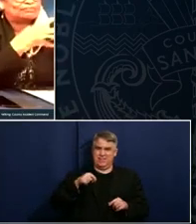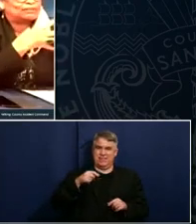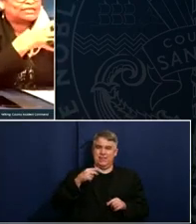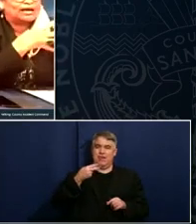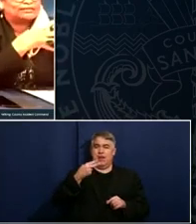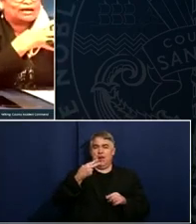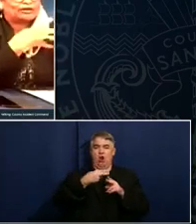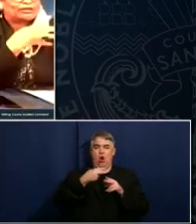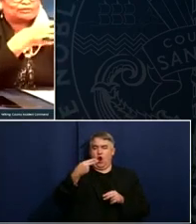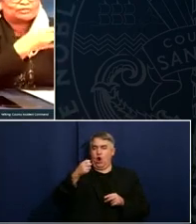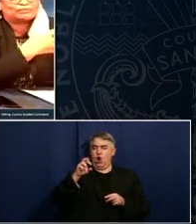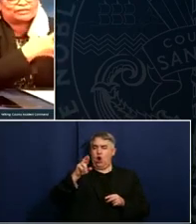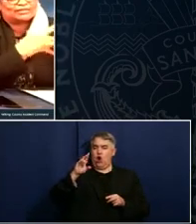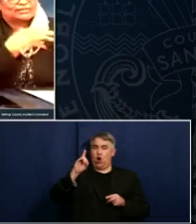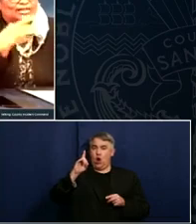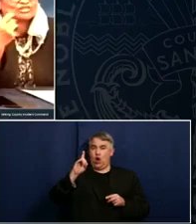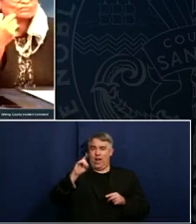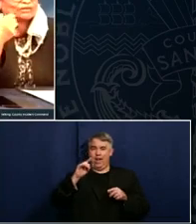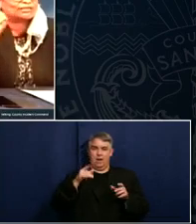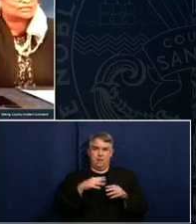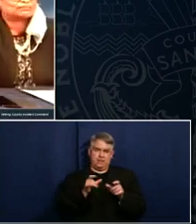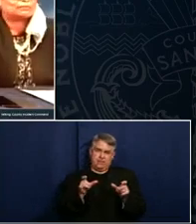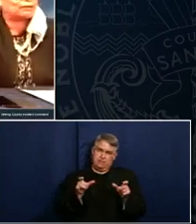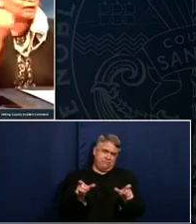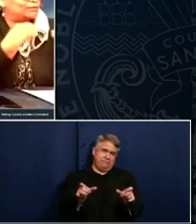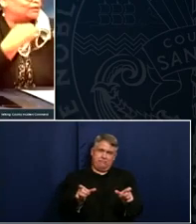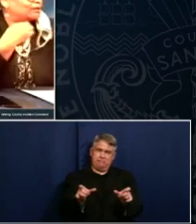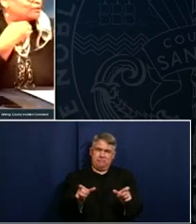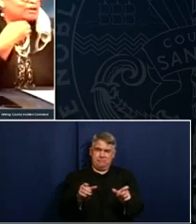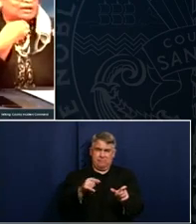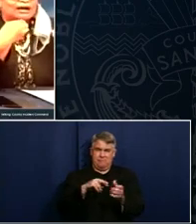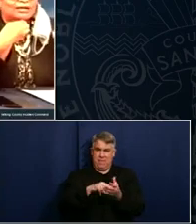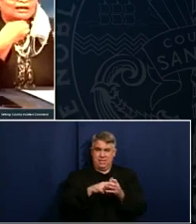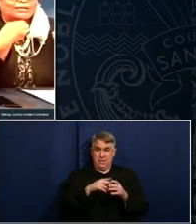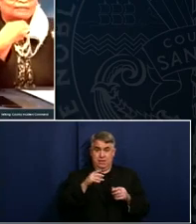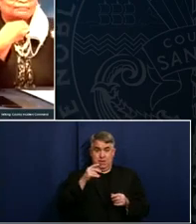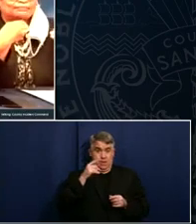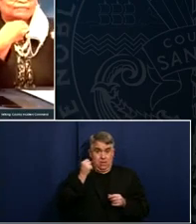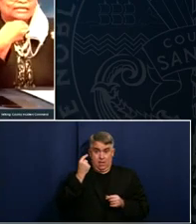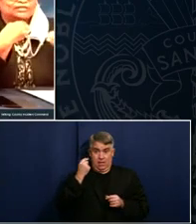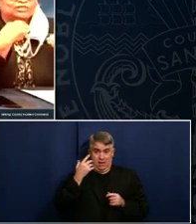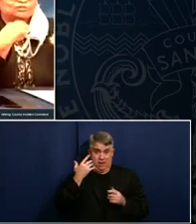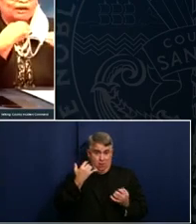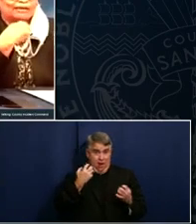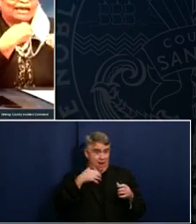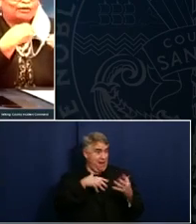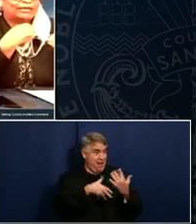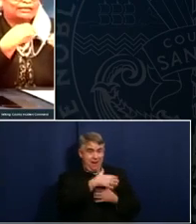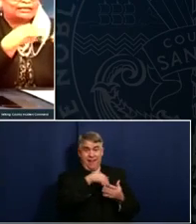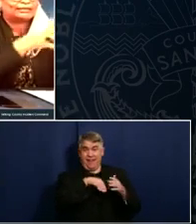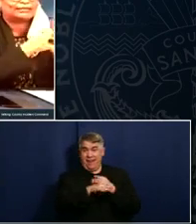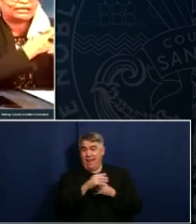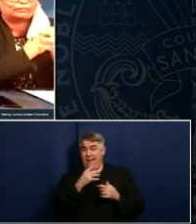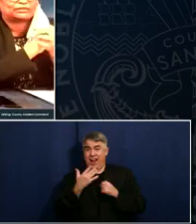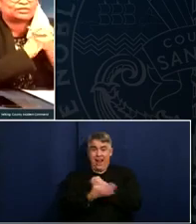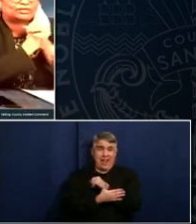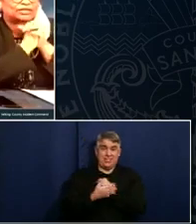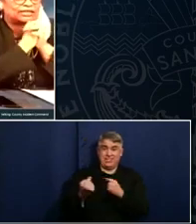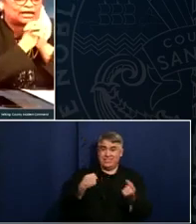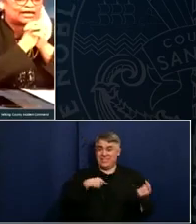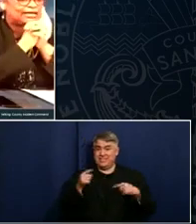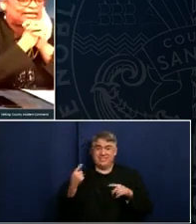and even beyond our community, but in the nation, because as people come and go into our county, they